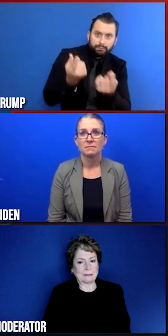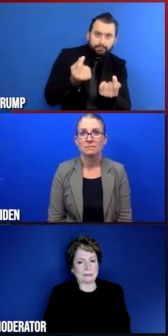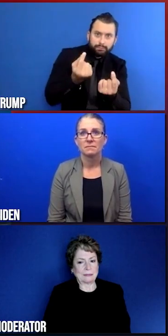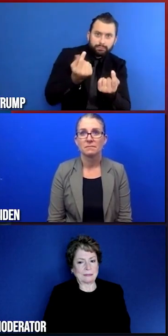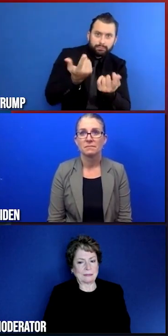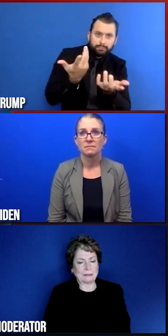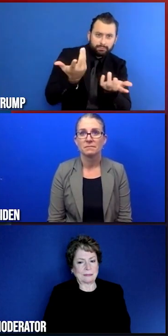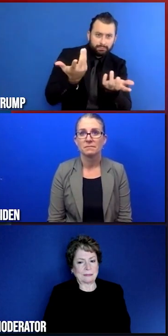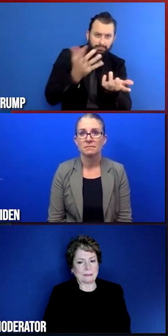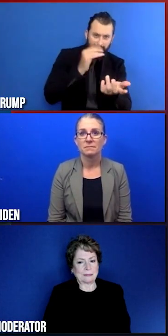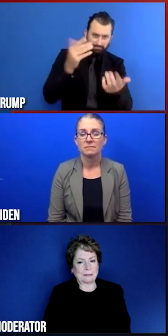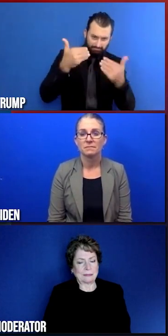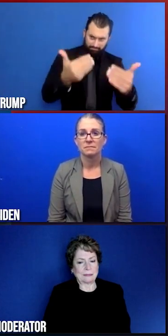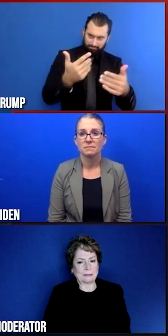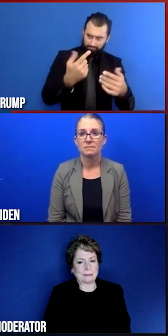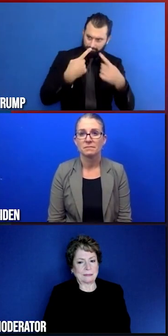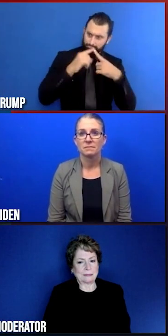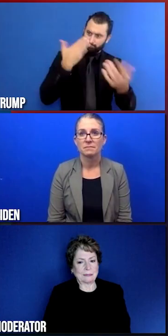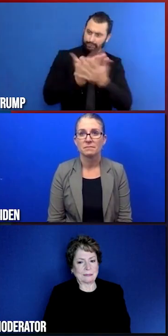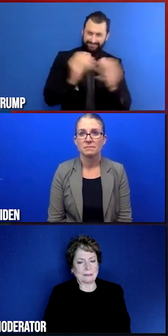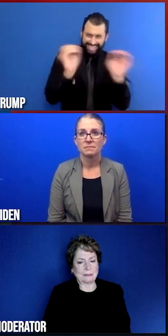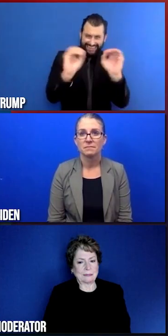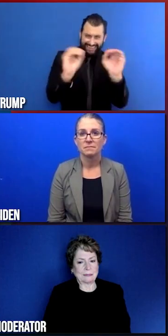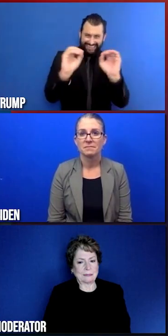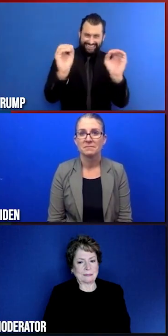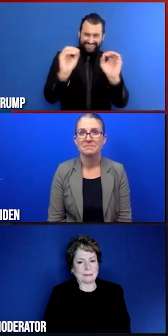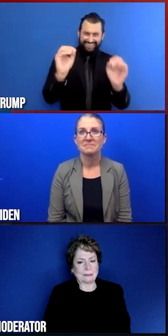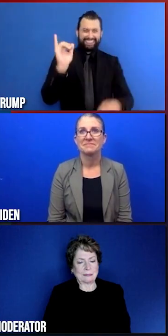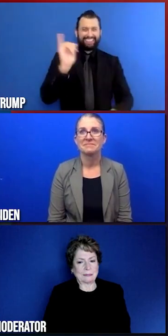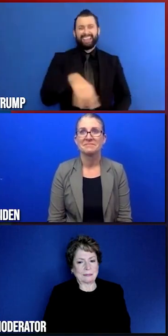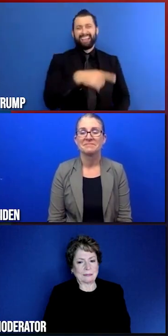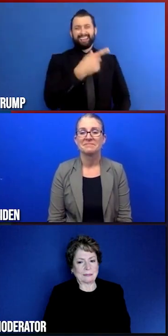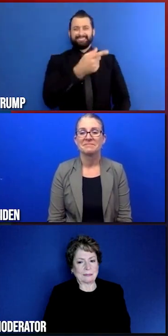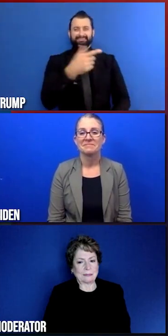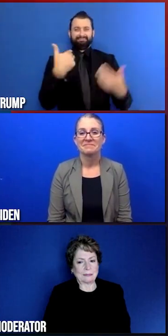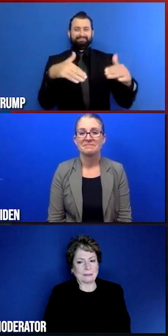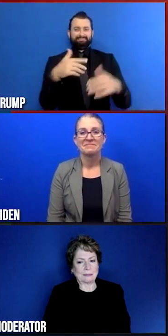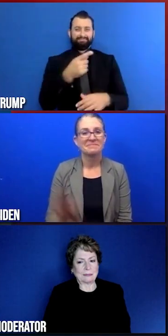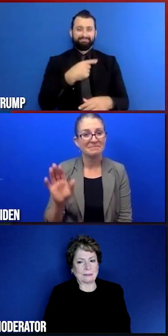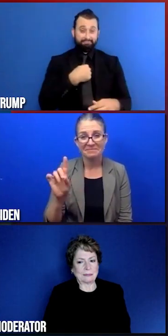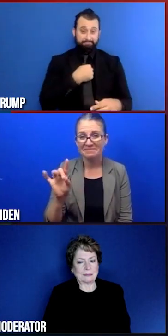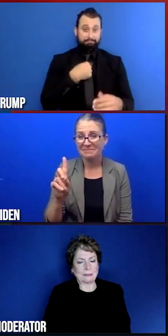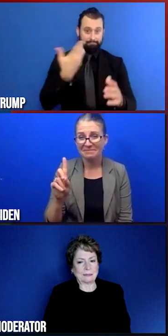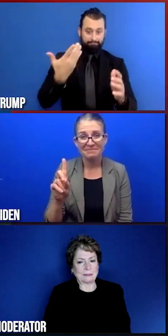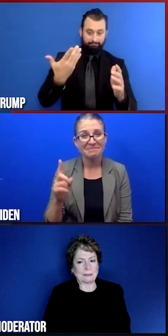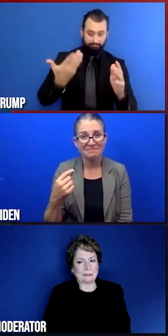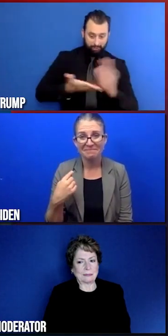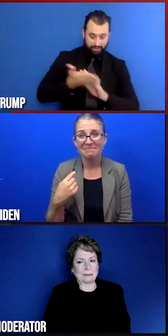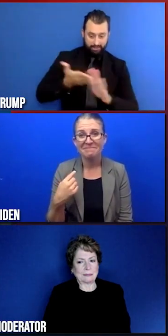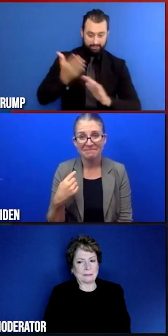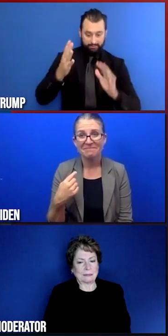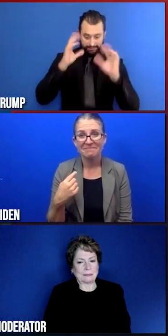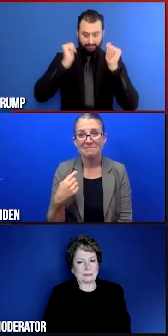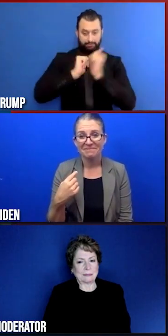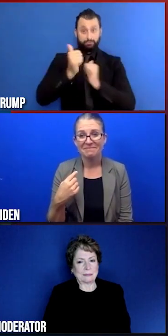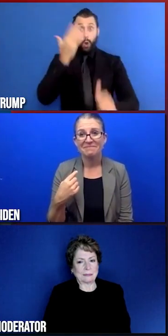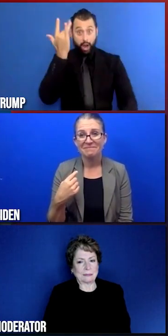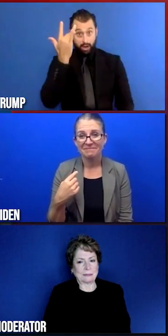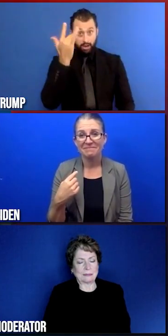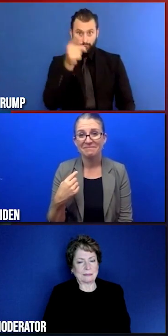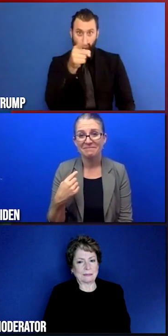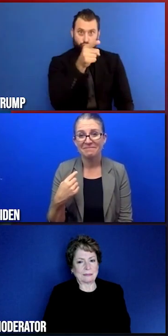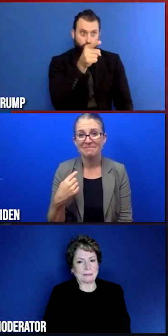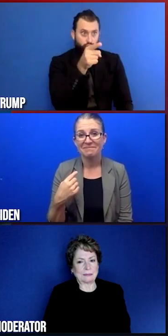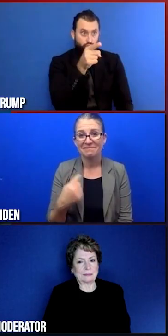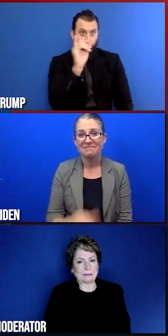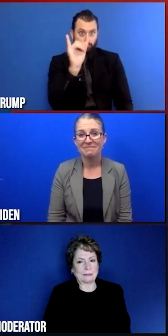did nothing. We did. You know, Joe, I ran because of you. I ran because of Barack Obama, because you did a poor job. If I thought you did a